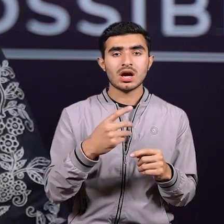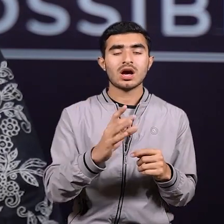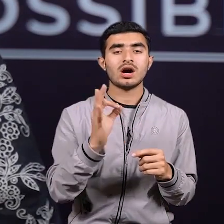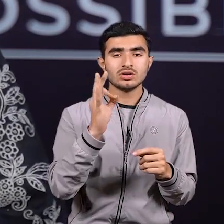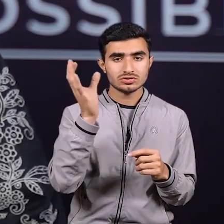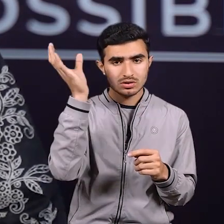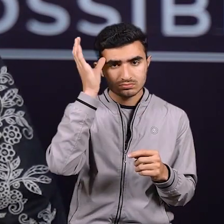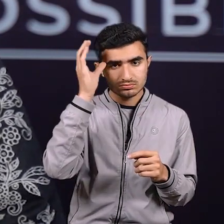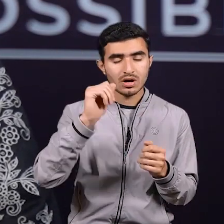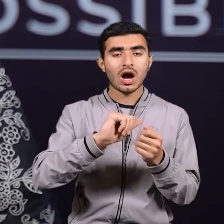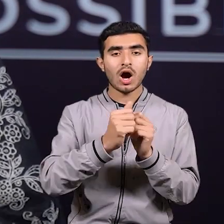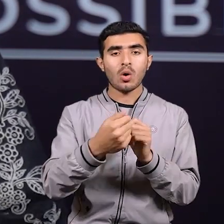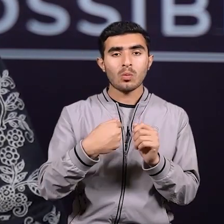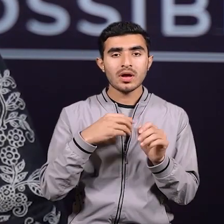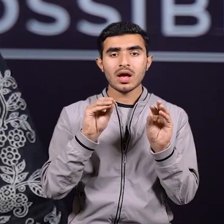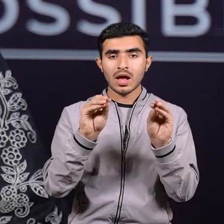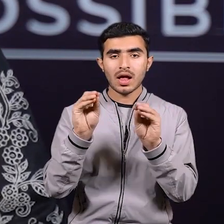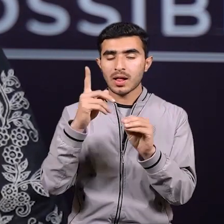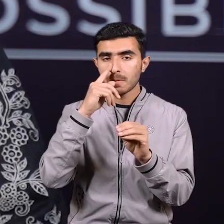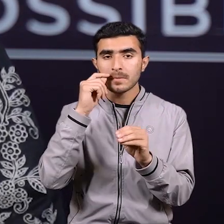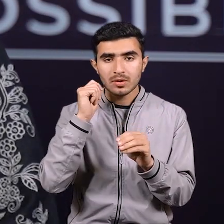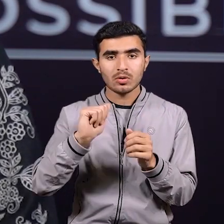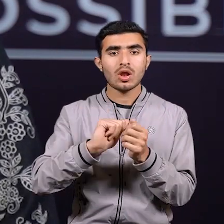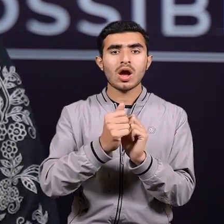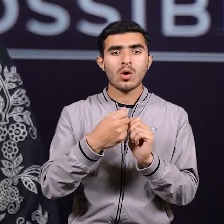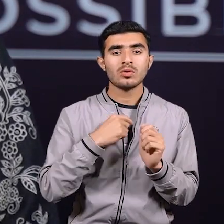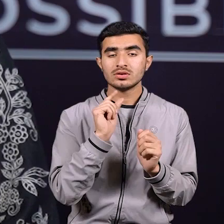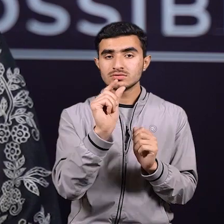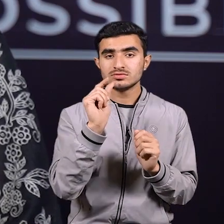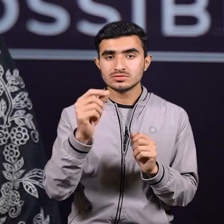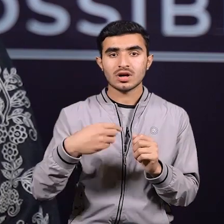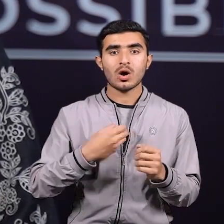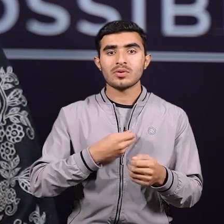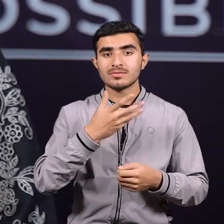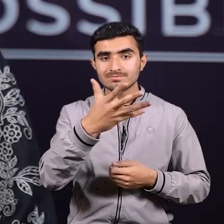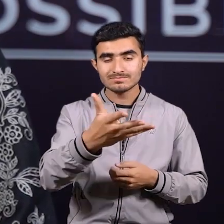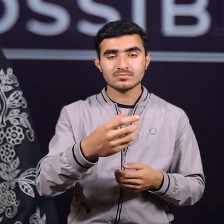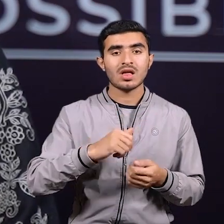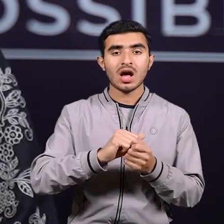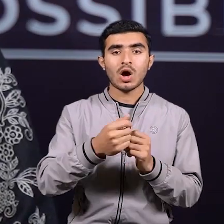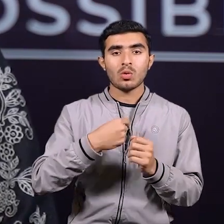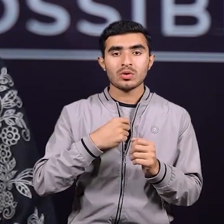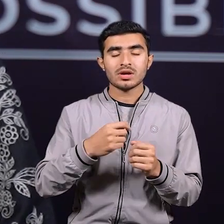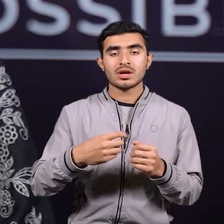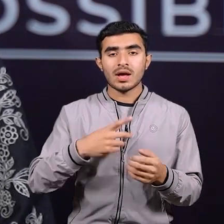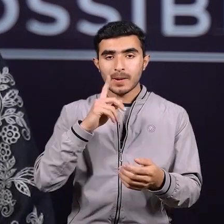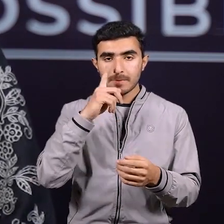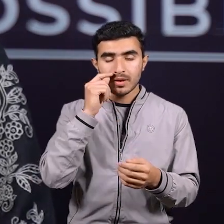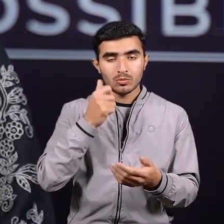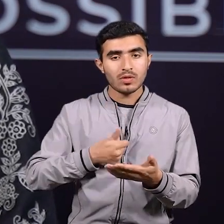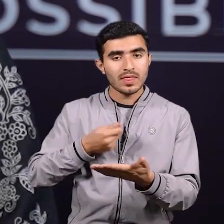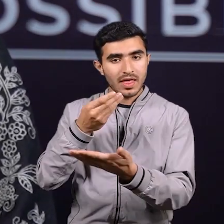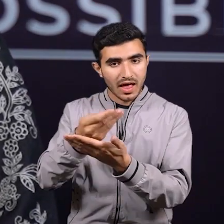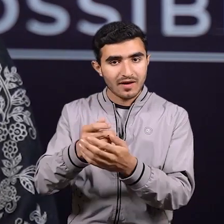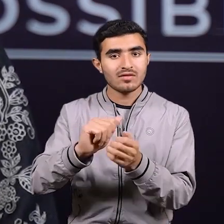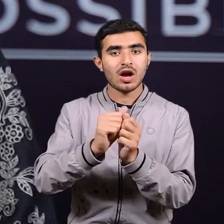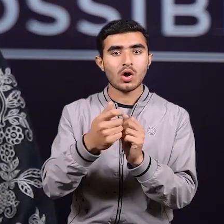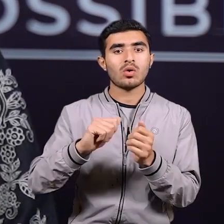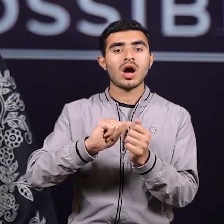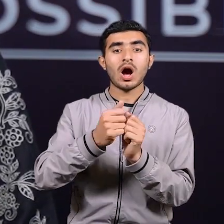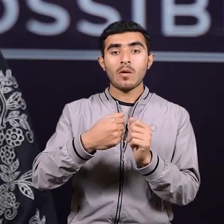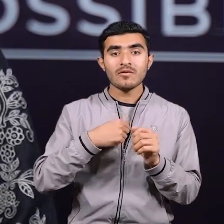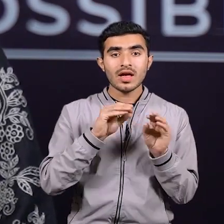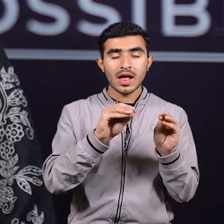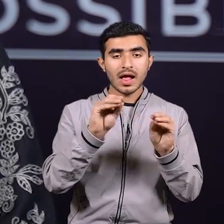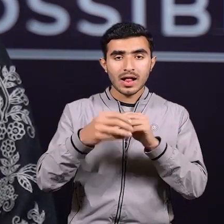to assess ourselves and evaluate ourselves based on how we are to others, how we treat other people, what we give back